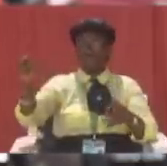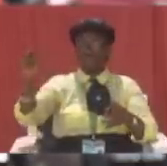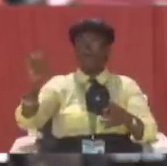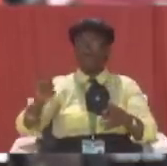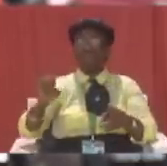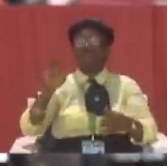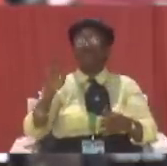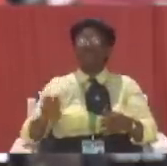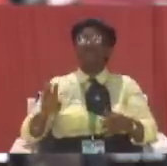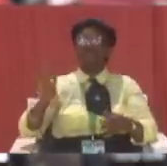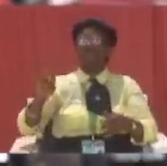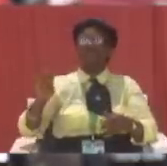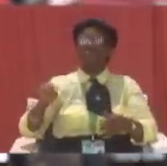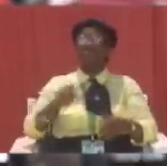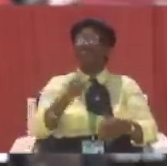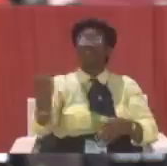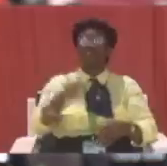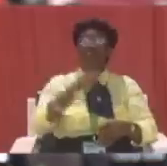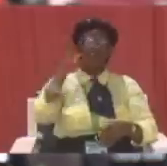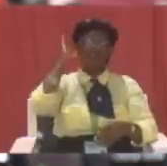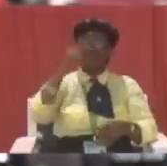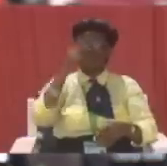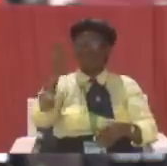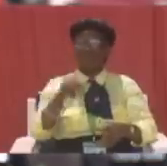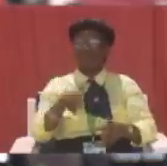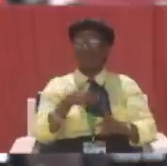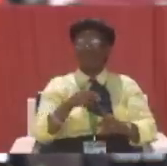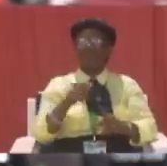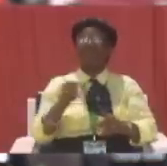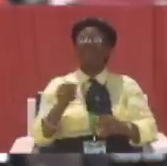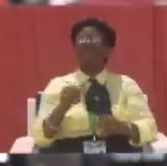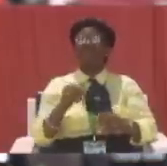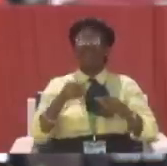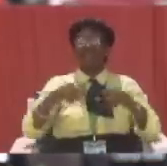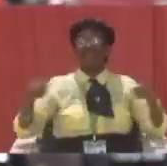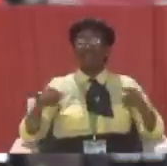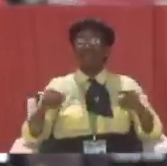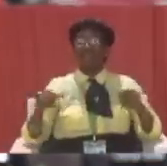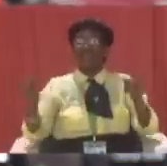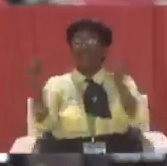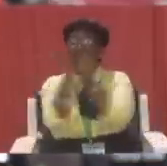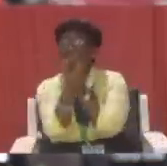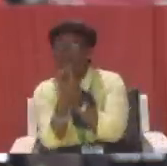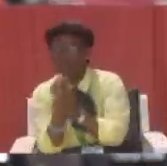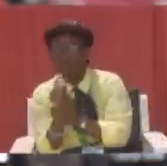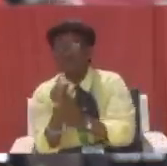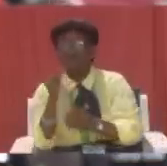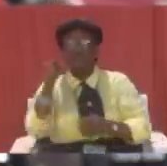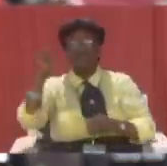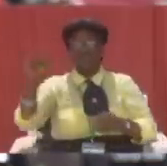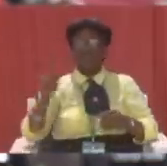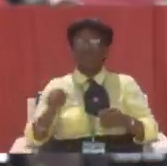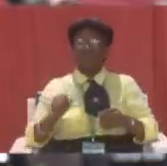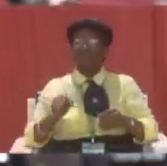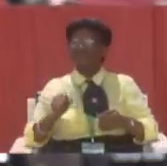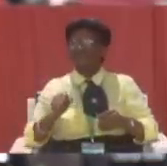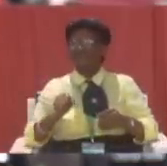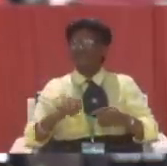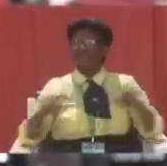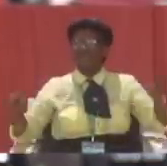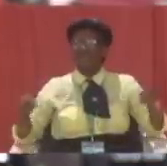enemy captured his relative Lot, his servants